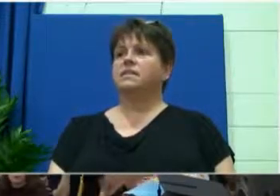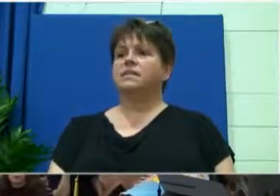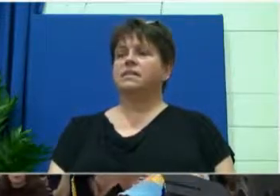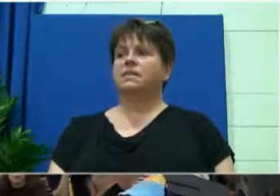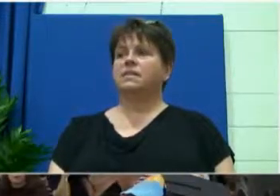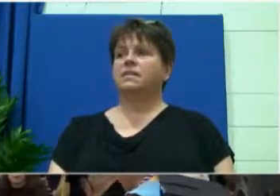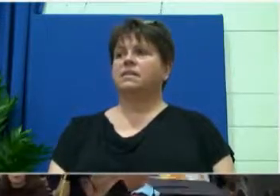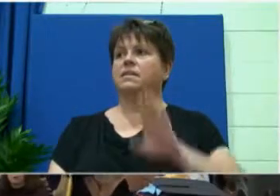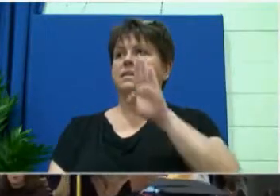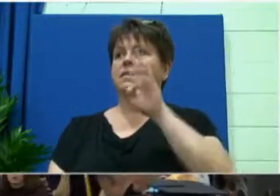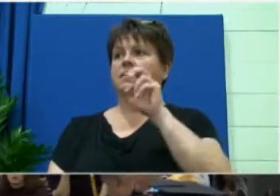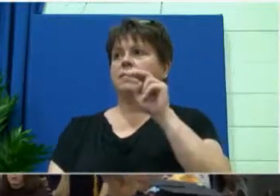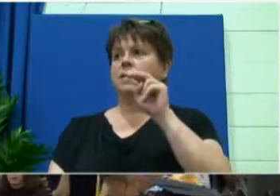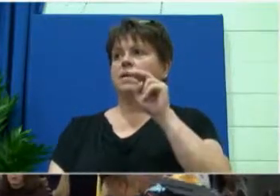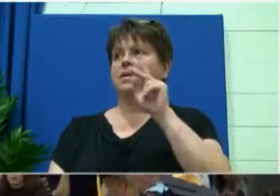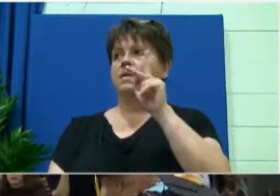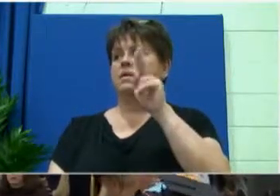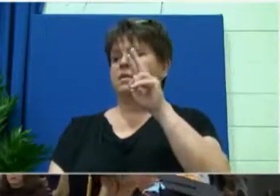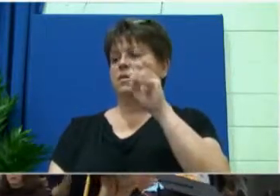Ben Krause.